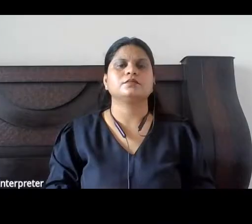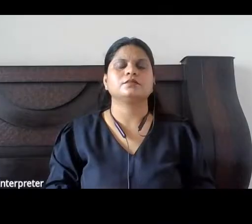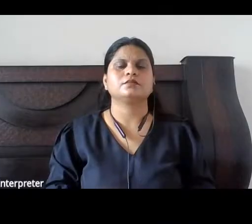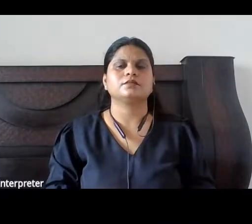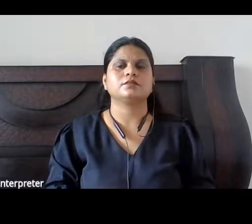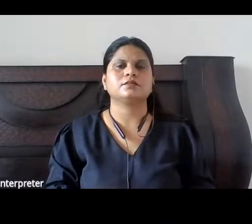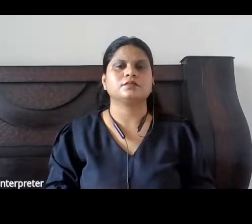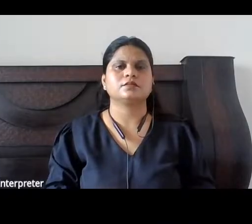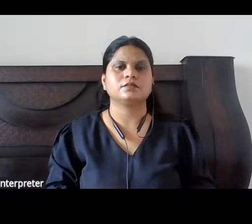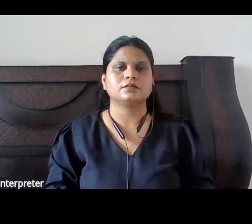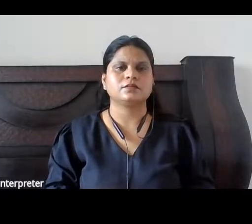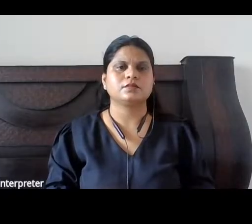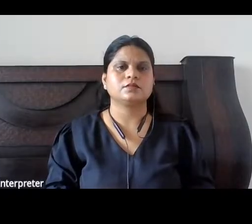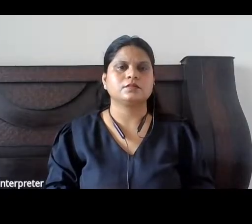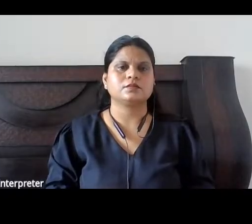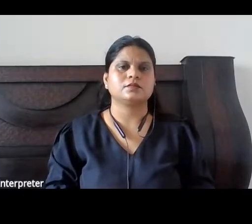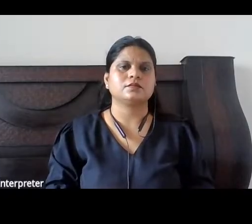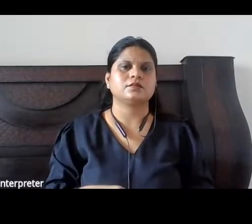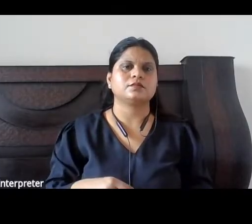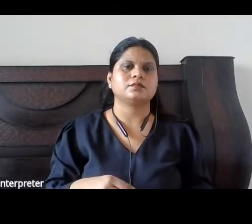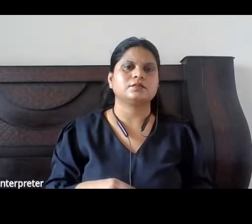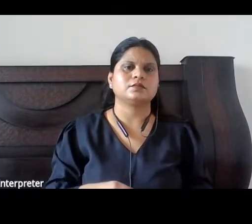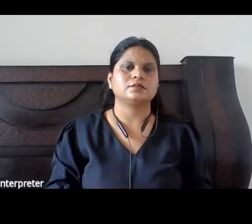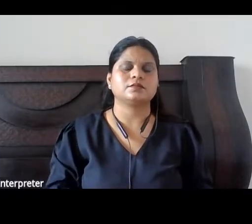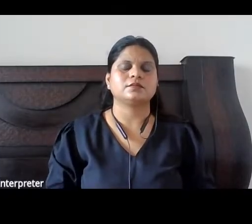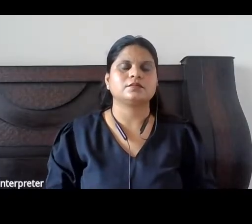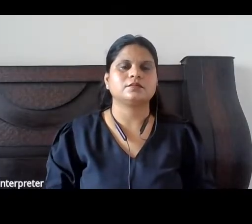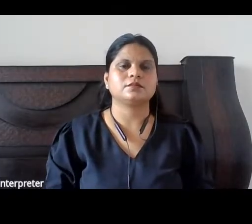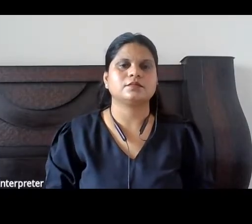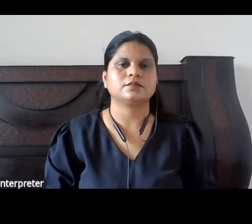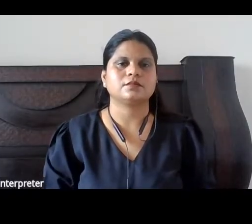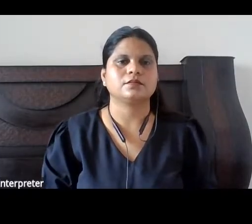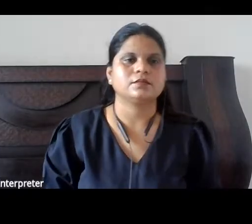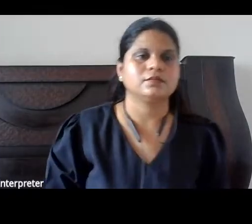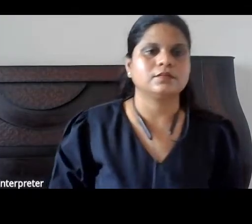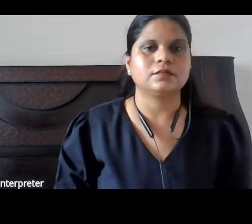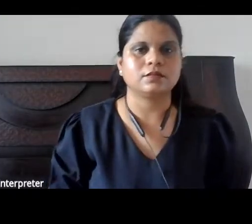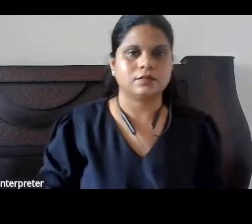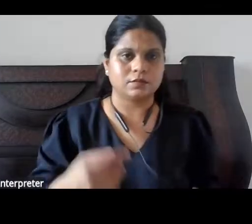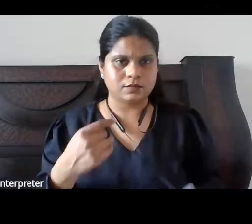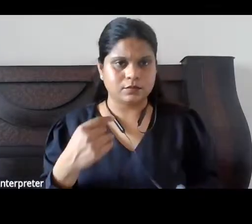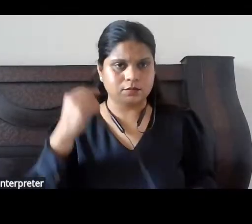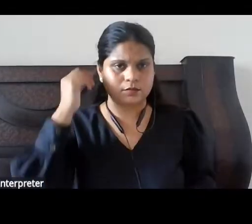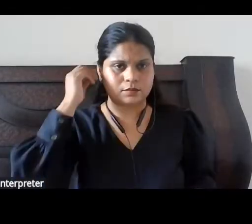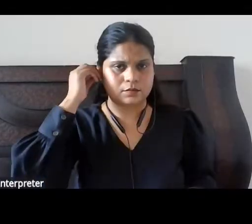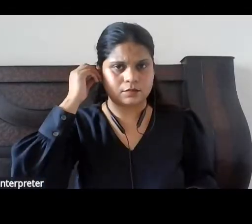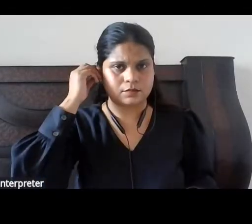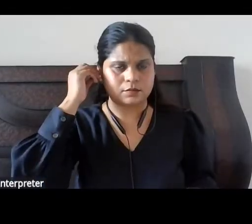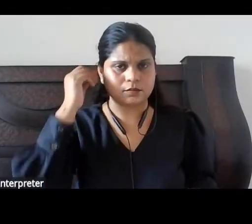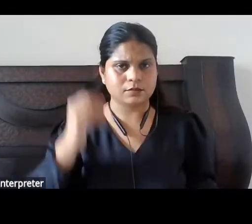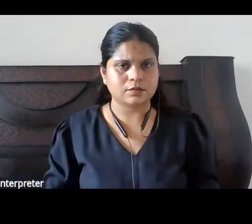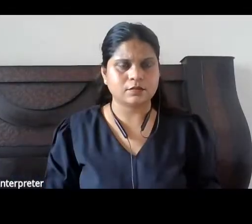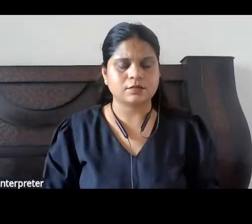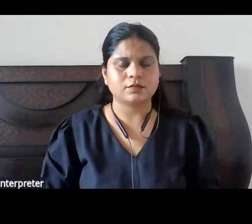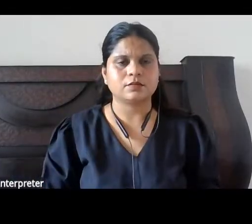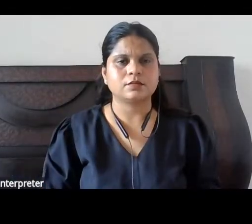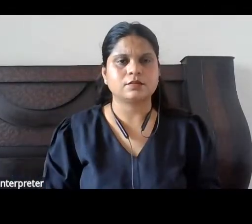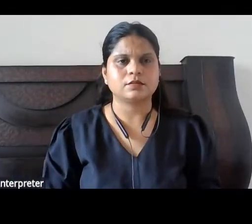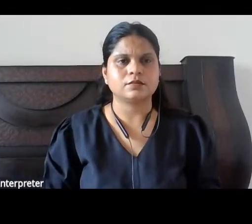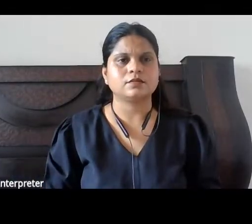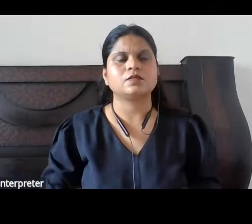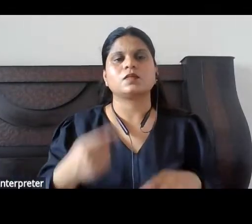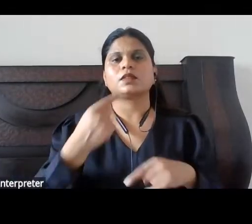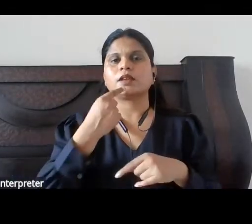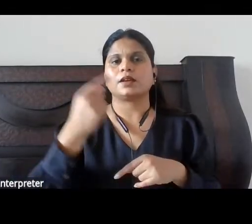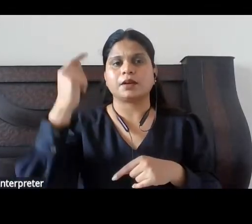probably disabilities which are sometimes less visible, a bit more stigmatized, and keeping that in mind, how